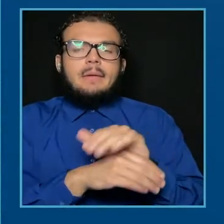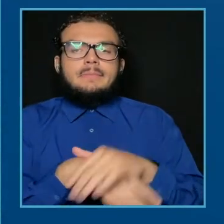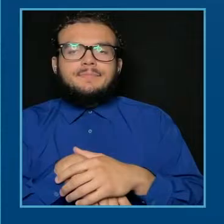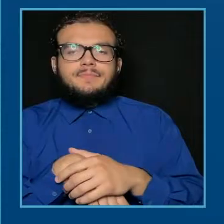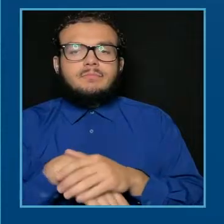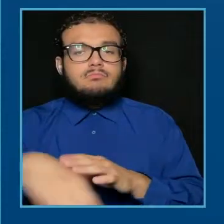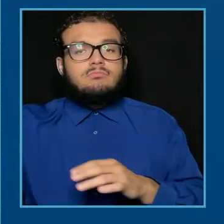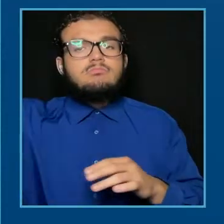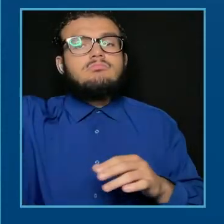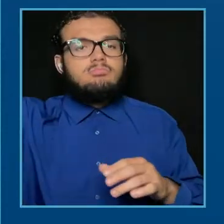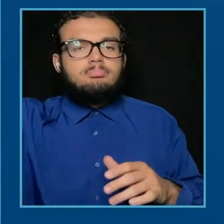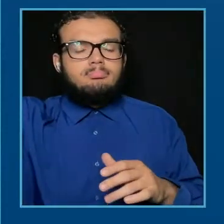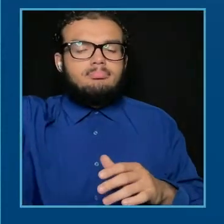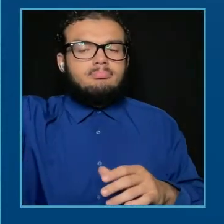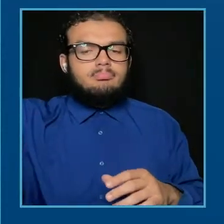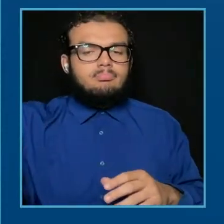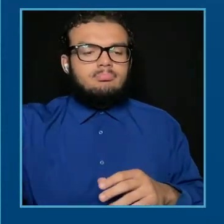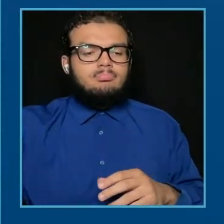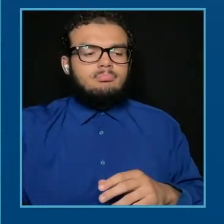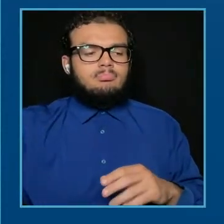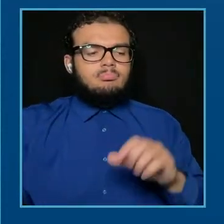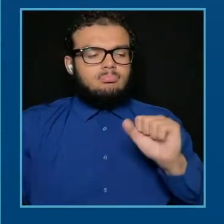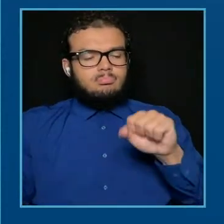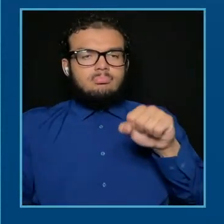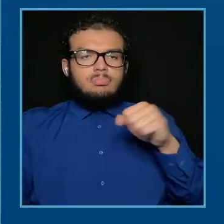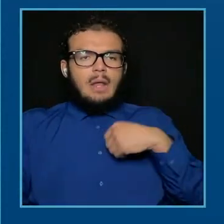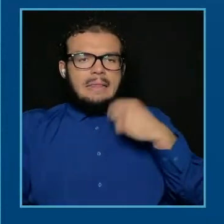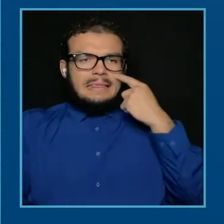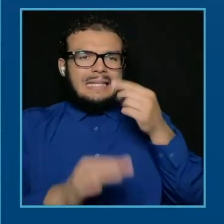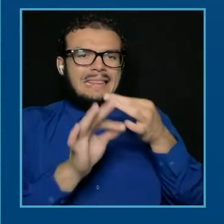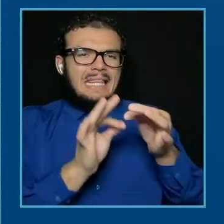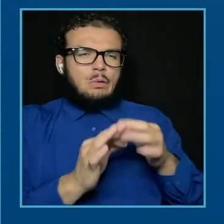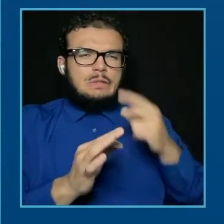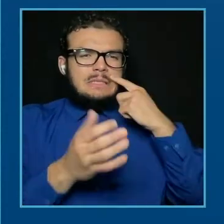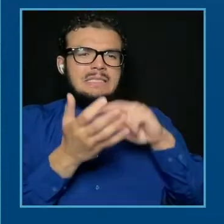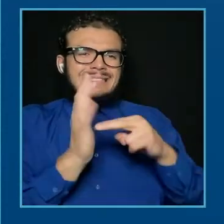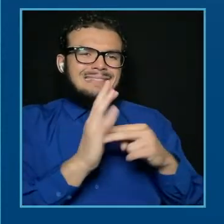yeah, I think the language here is intended to say that